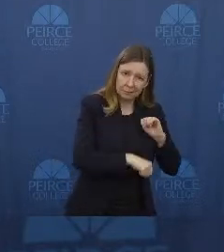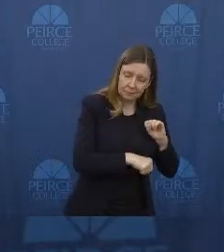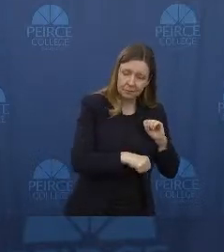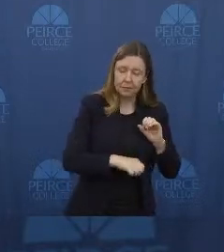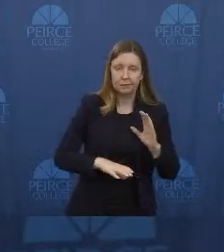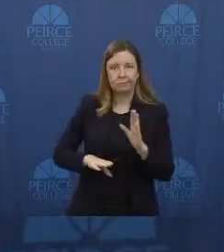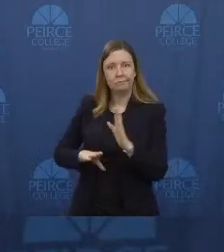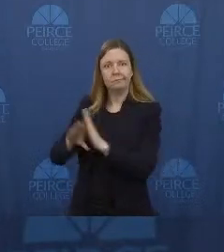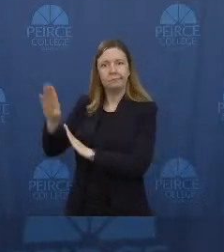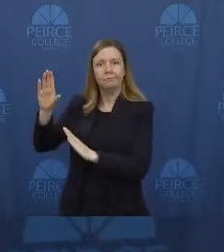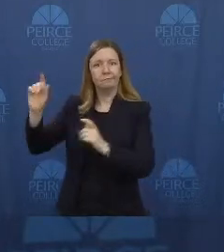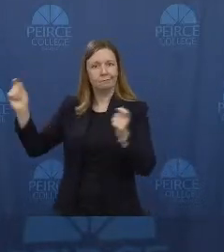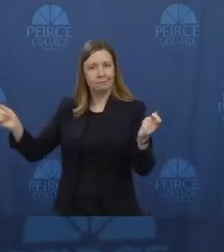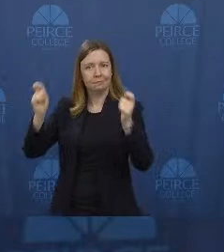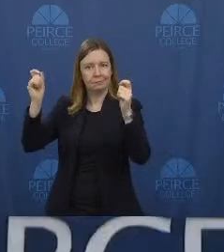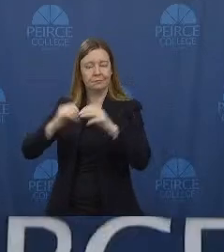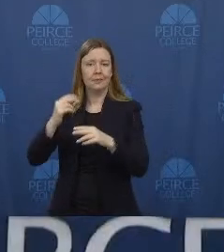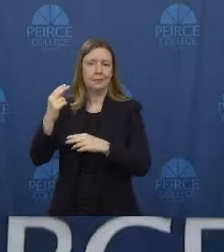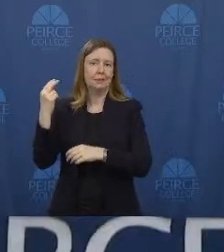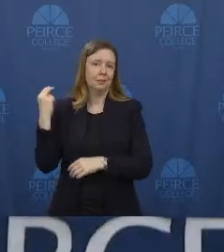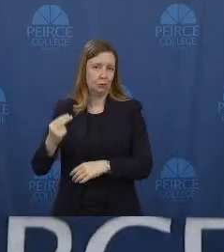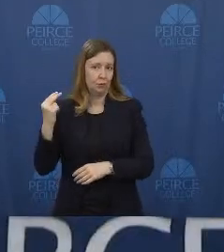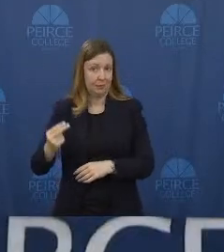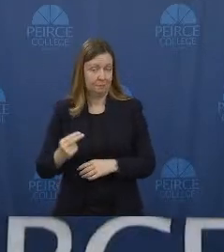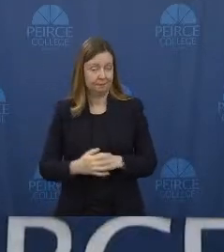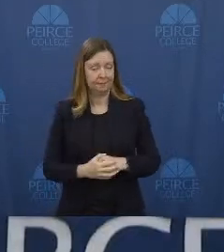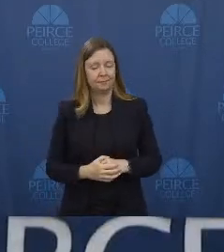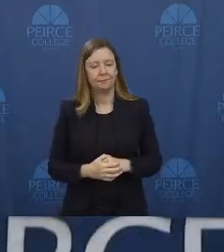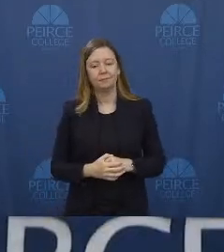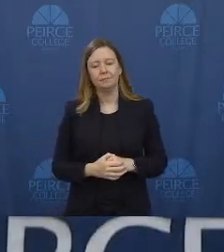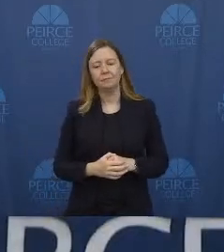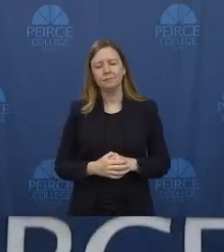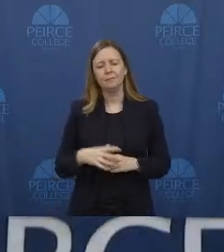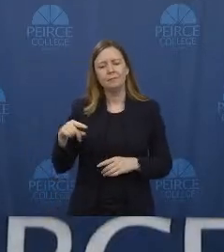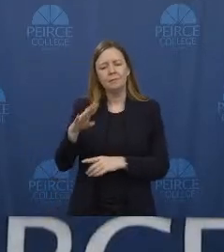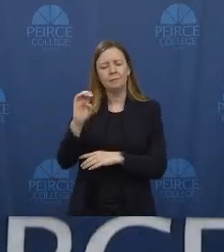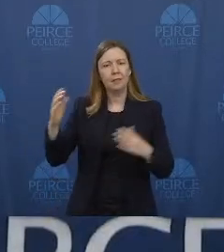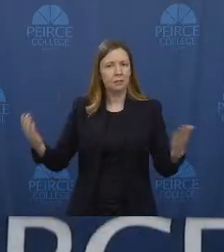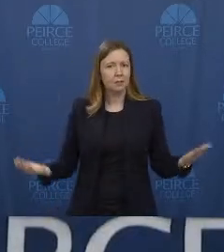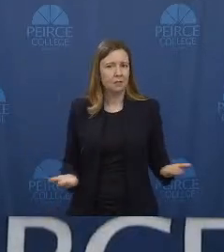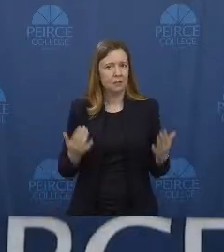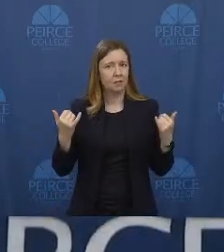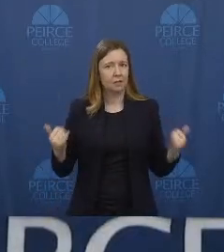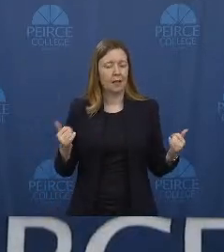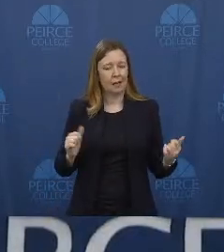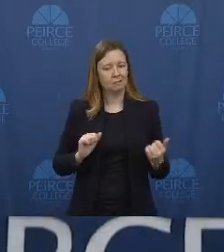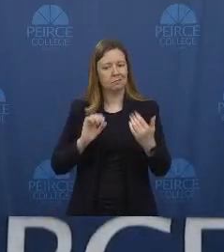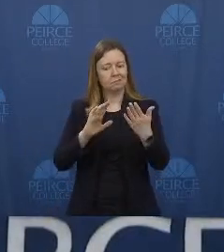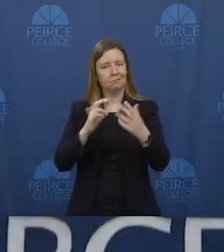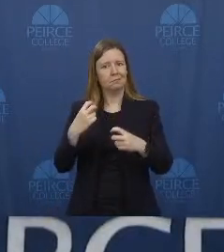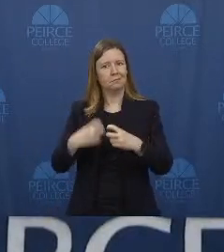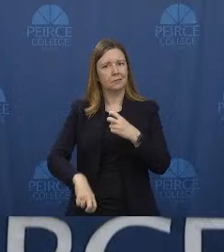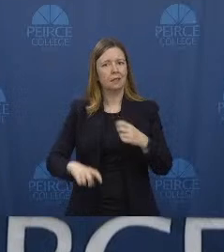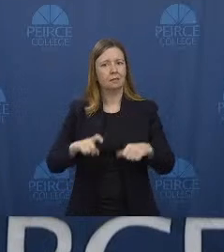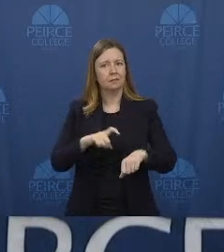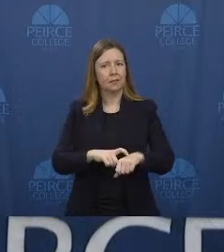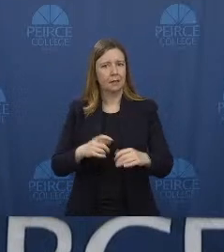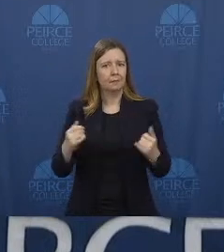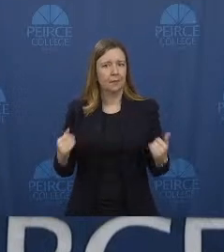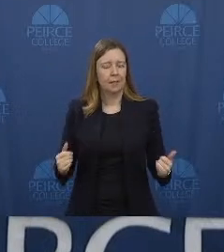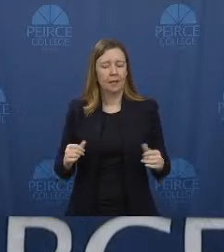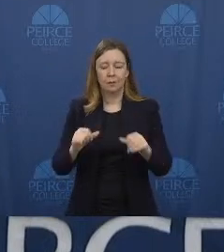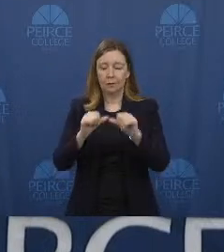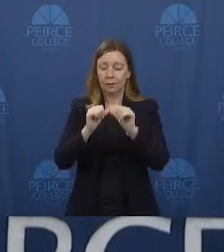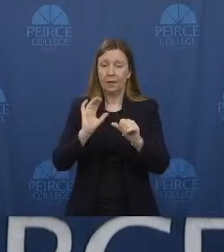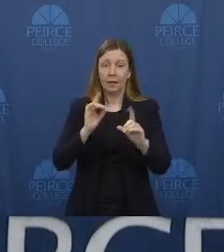points in our country's history. Peirce is here in this challenging time to continue our mission